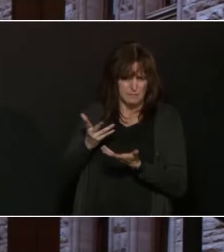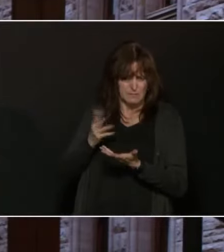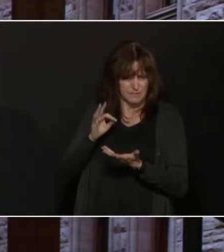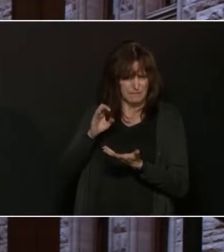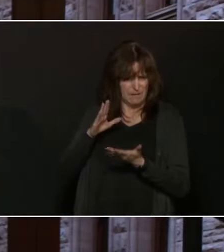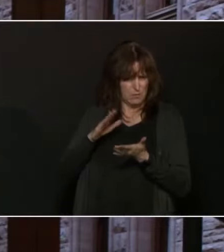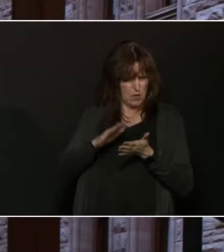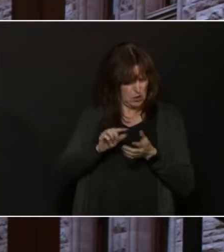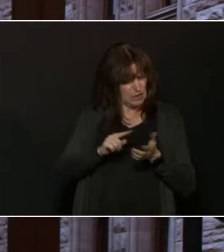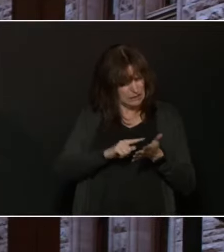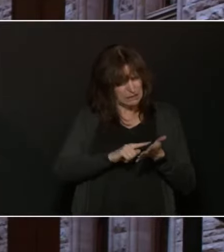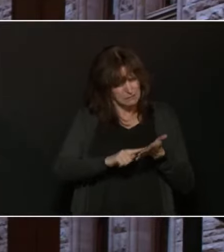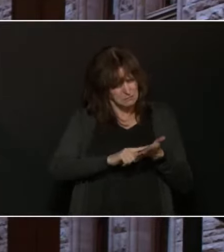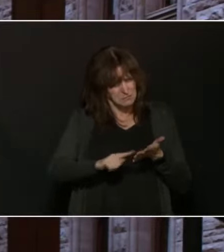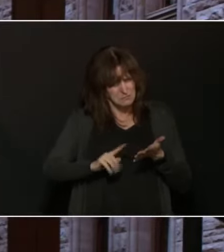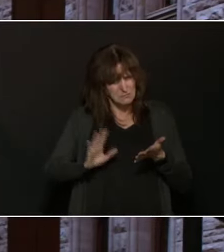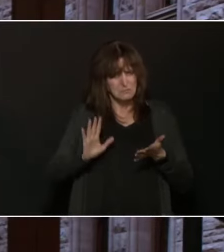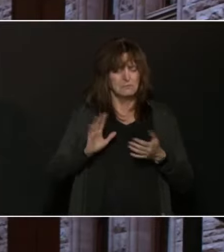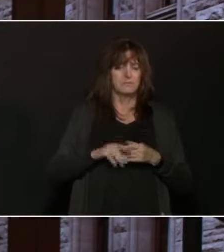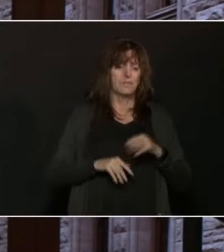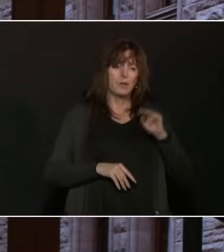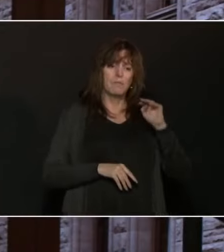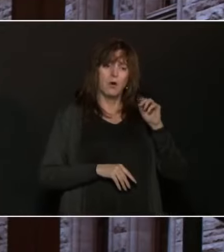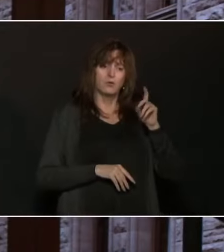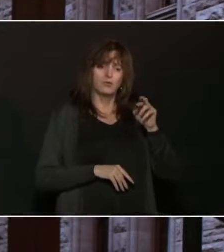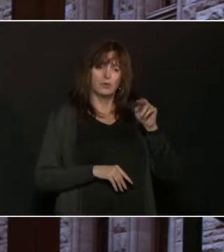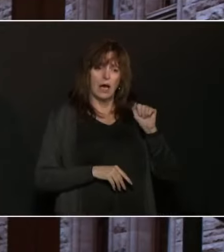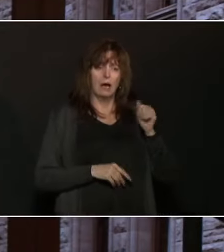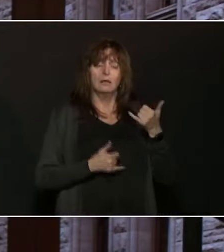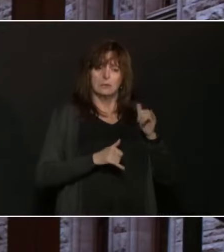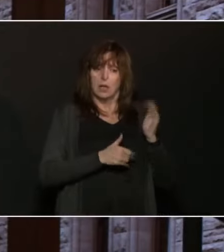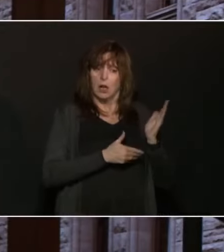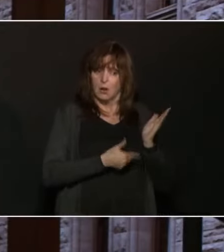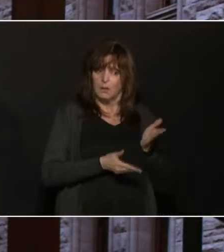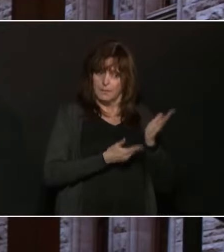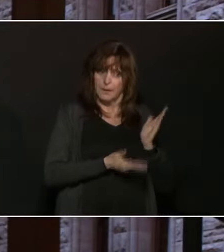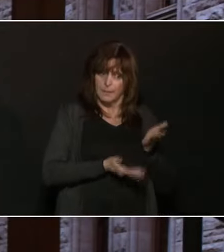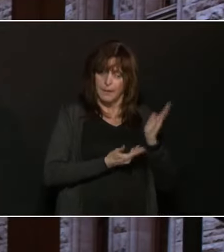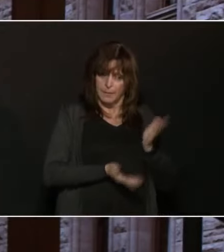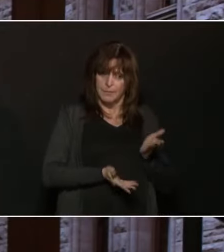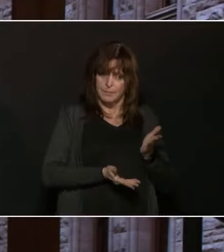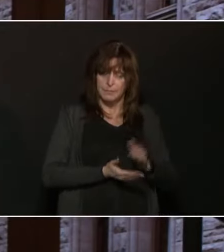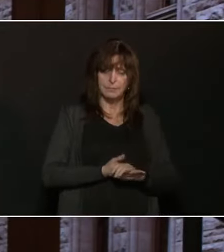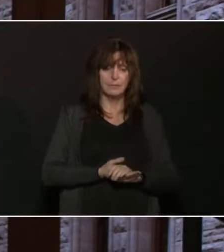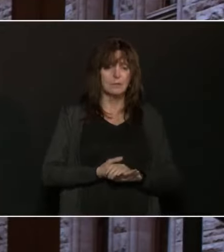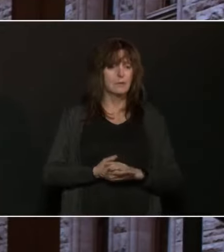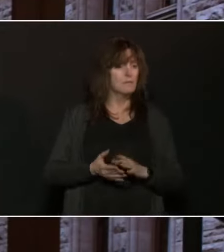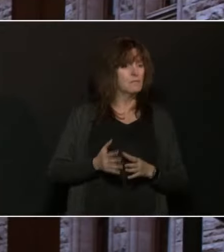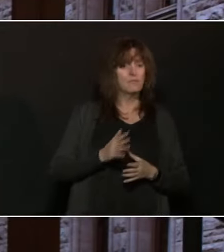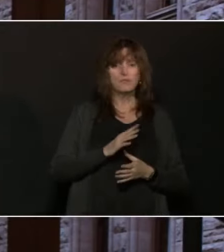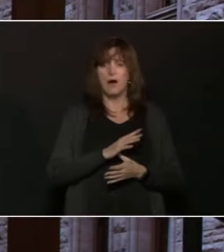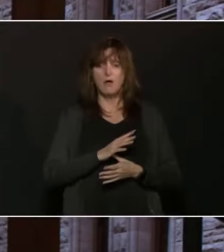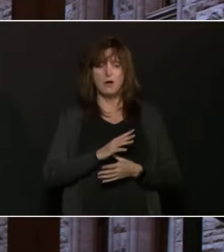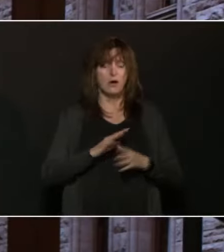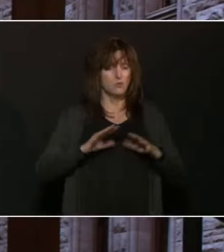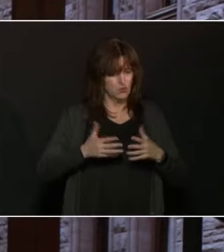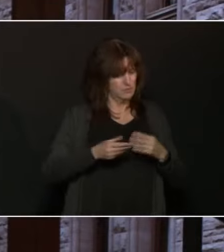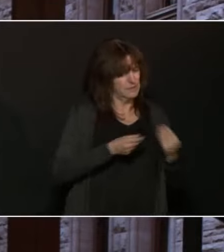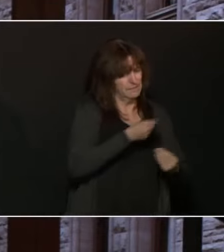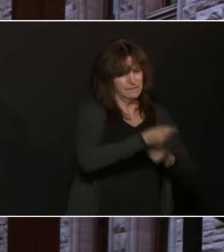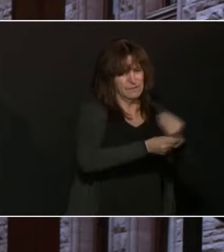have the Moderna coming in. And so we're trying to keep our priority groups going as rapidly as possible, making sure we're seeking to